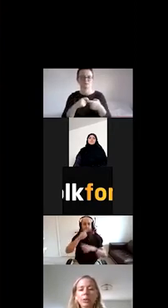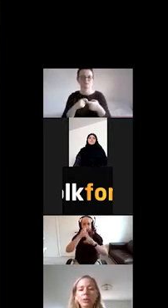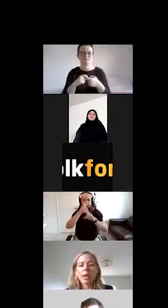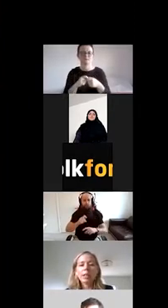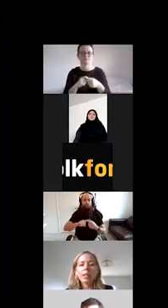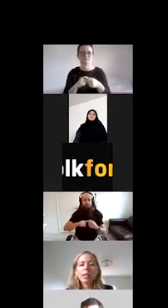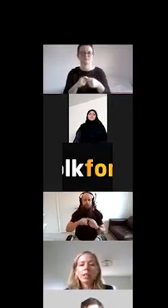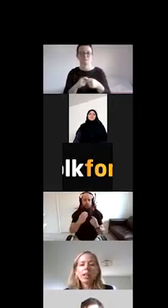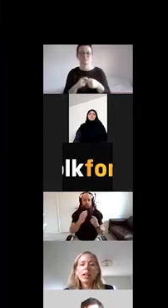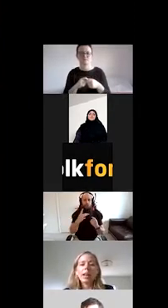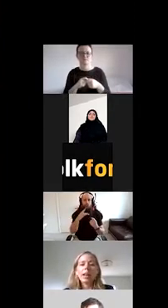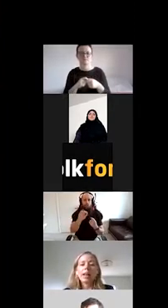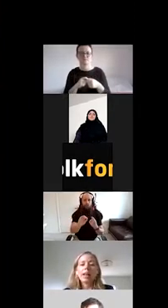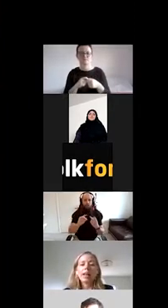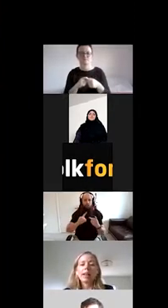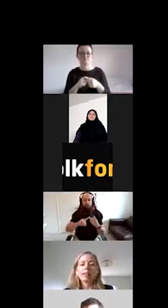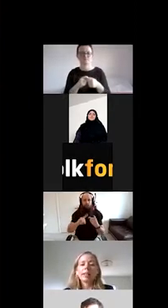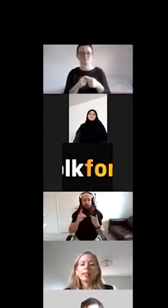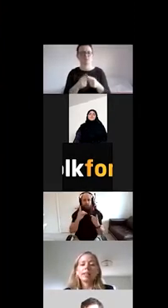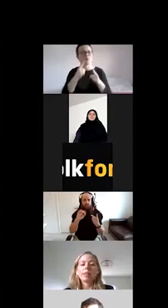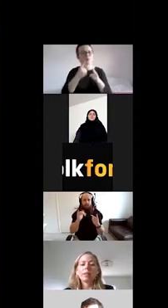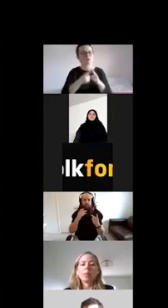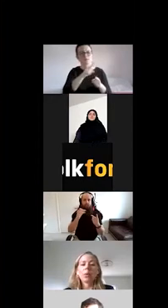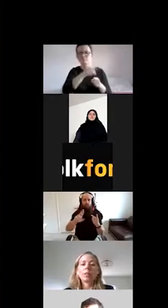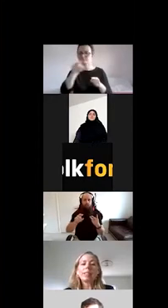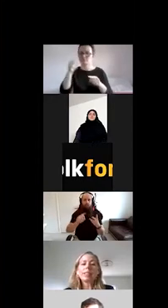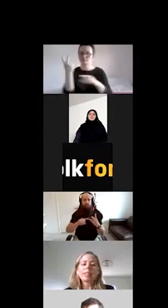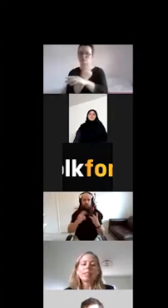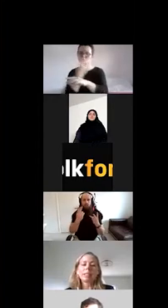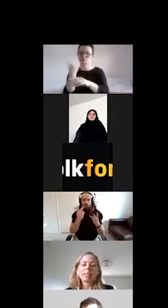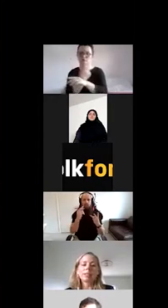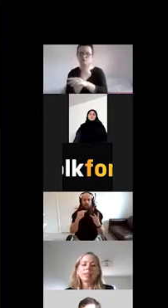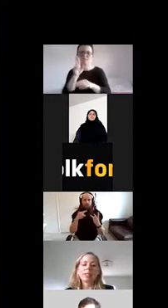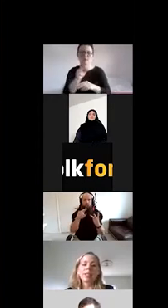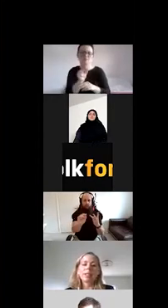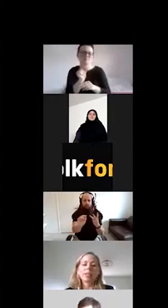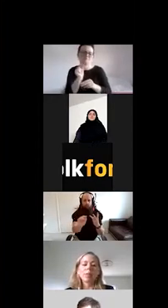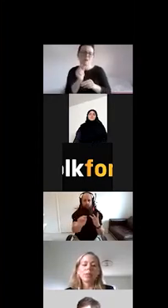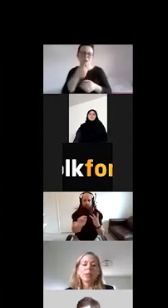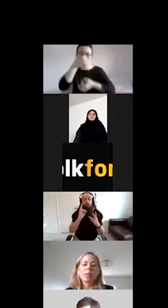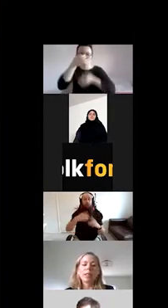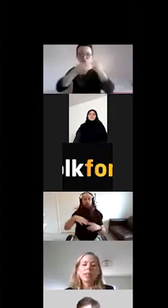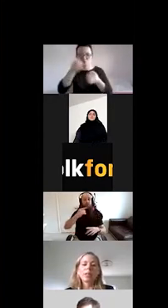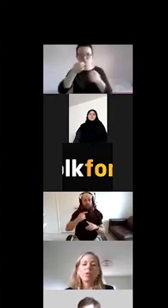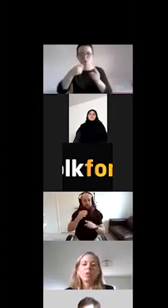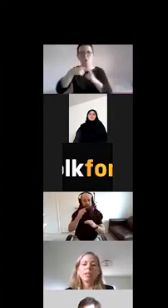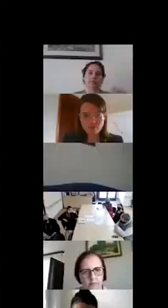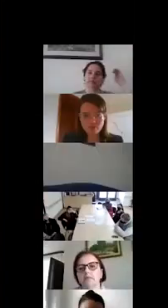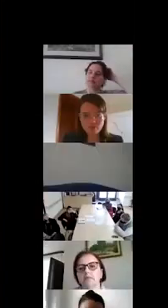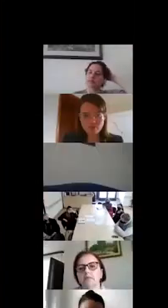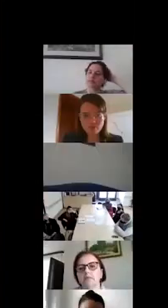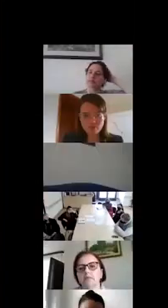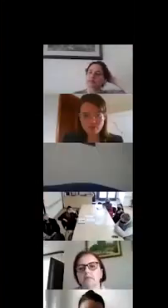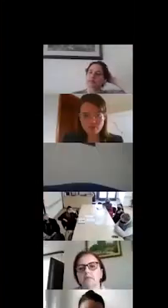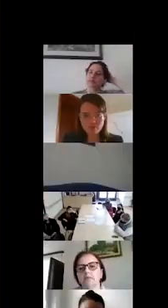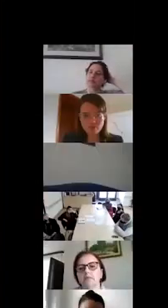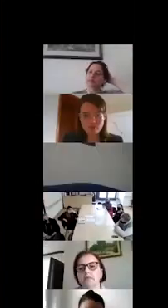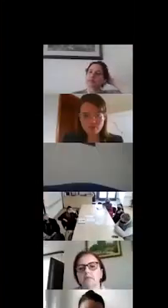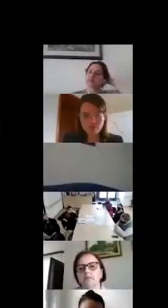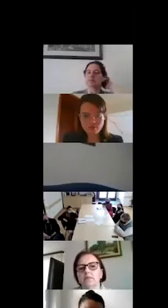and Ukraine, and then more detailed country studies of Bosnia and Herzegovina and Sri